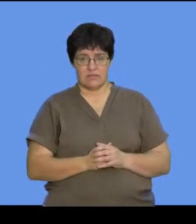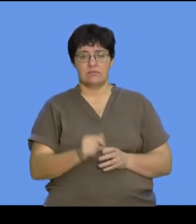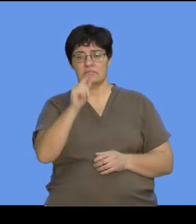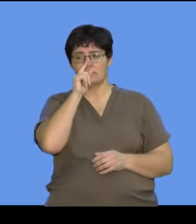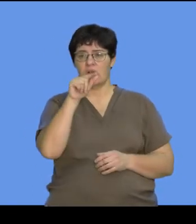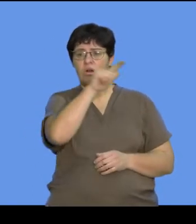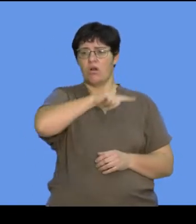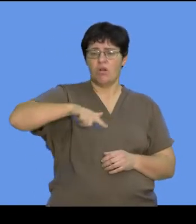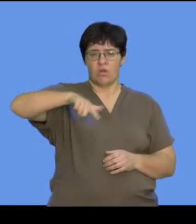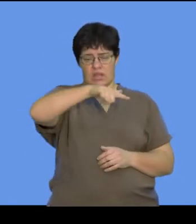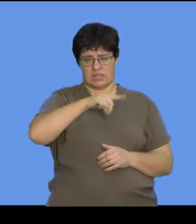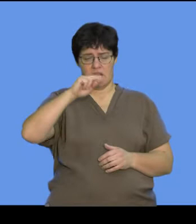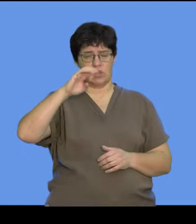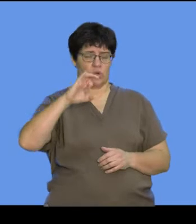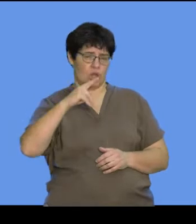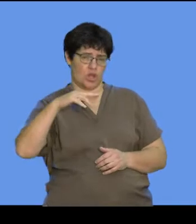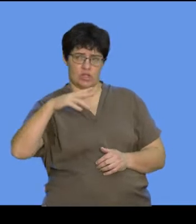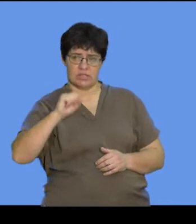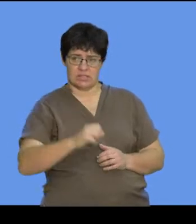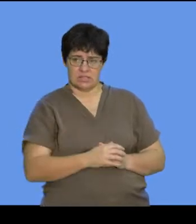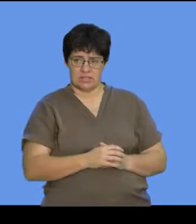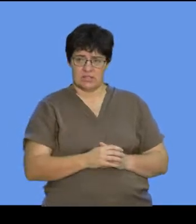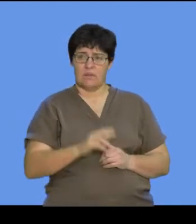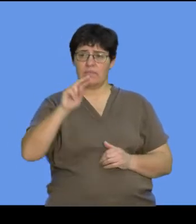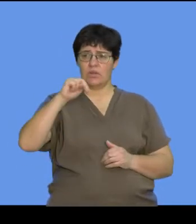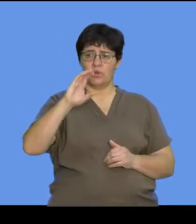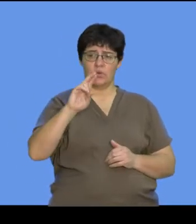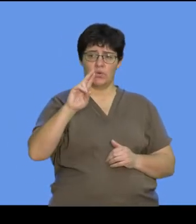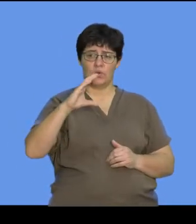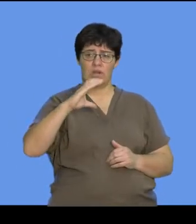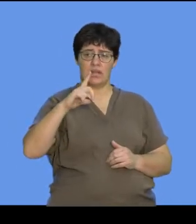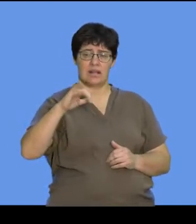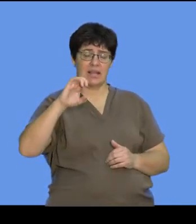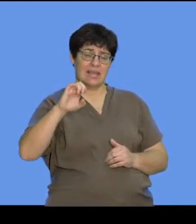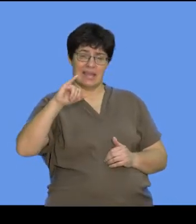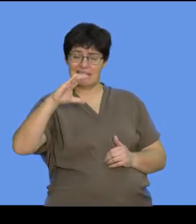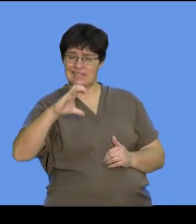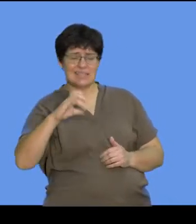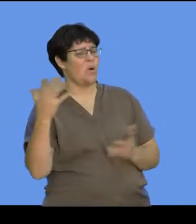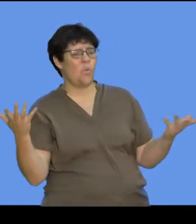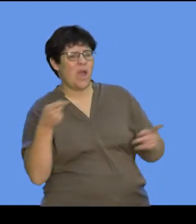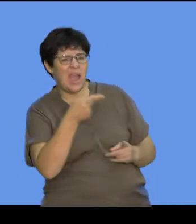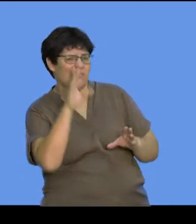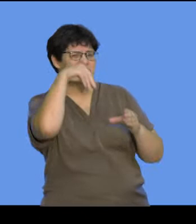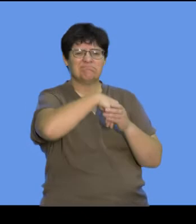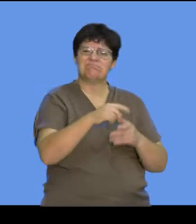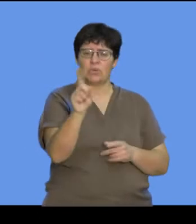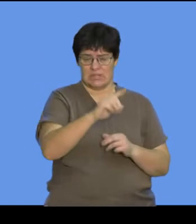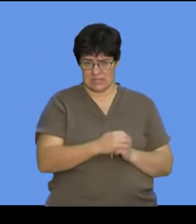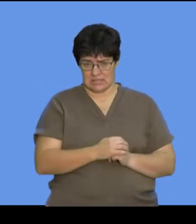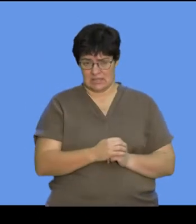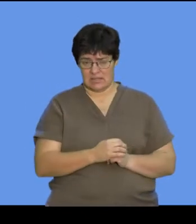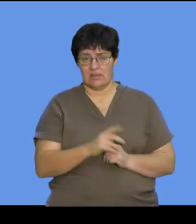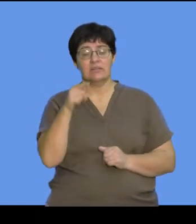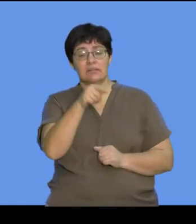The location of the nucleus. It's important for us to understand the context of where the nucleus is and what it contains. So the